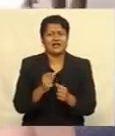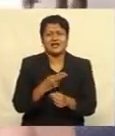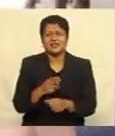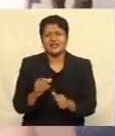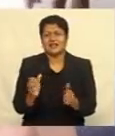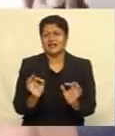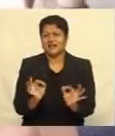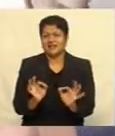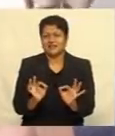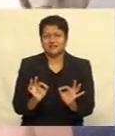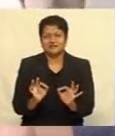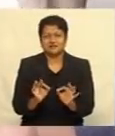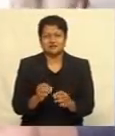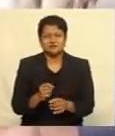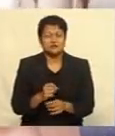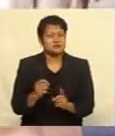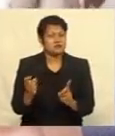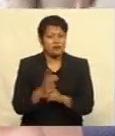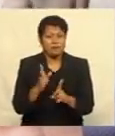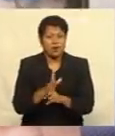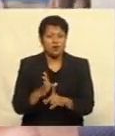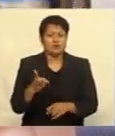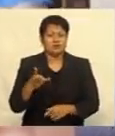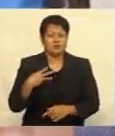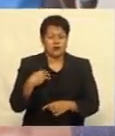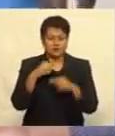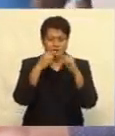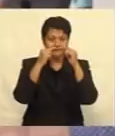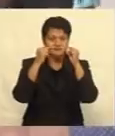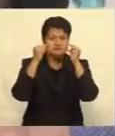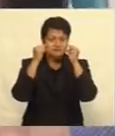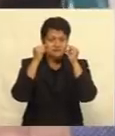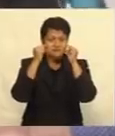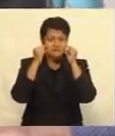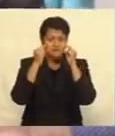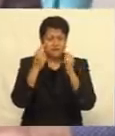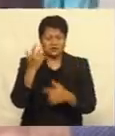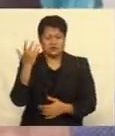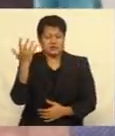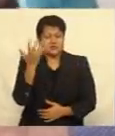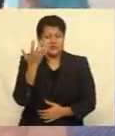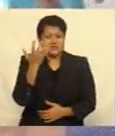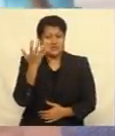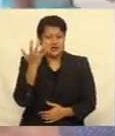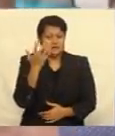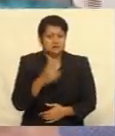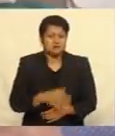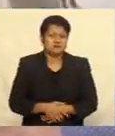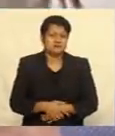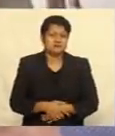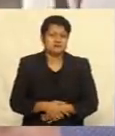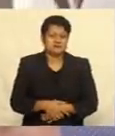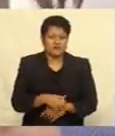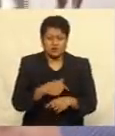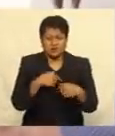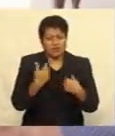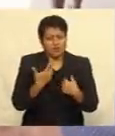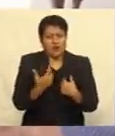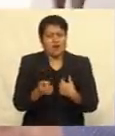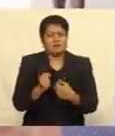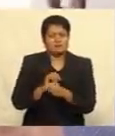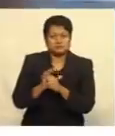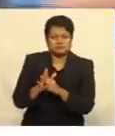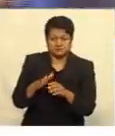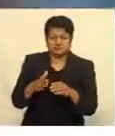highly important that we wear masks because this is very scary. We have dealt with the COVID once and we'll deal with it